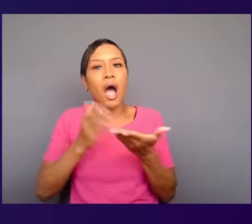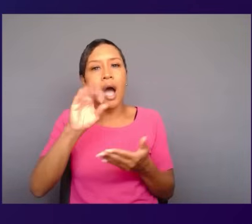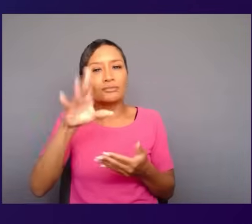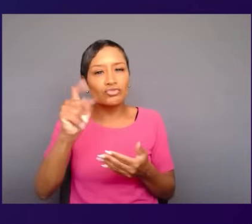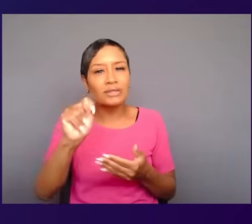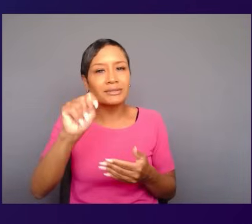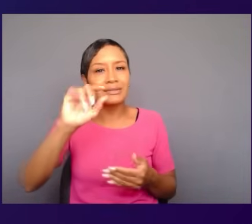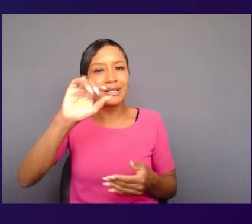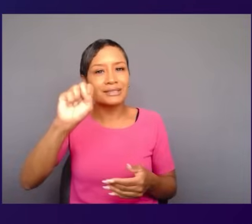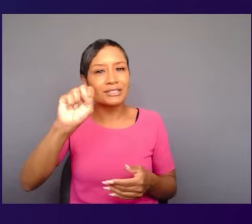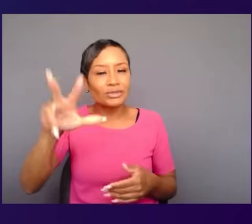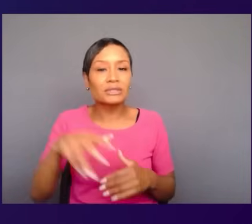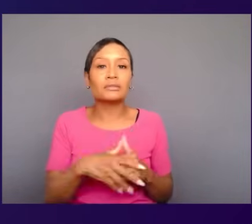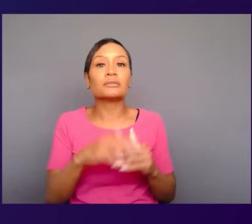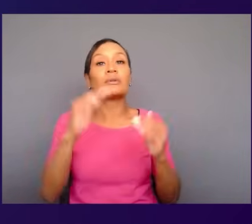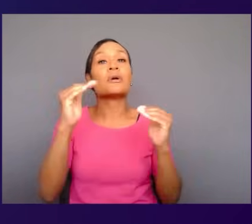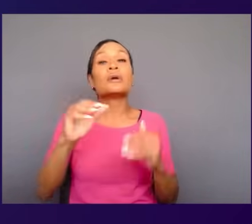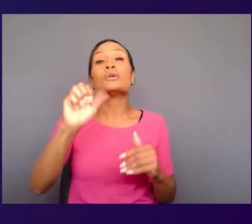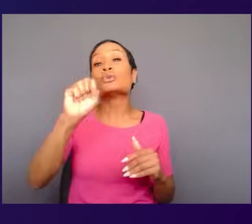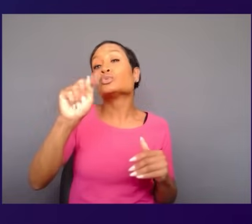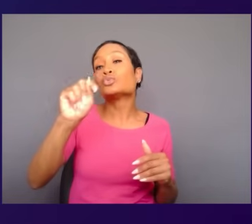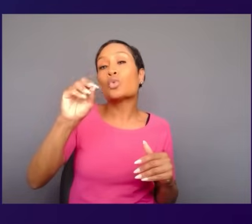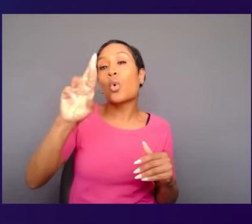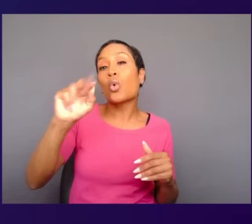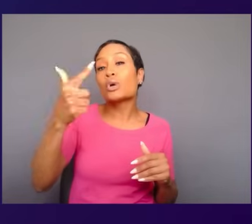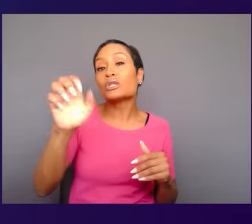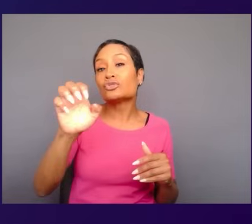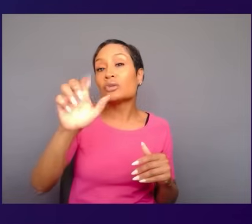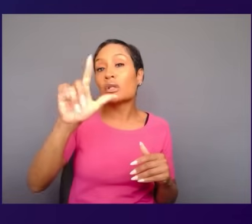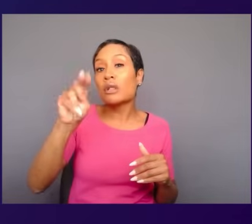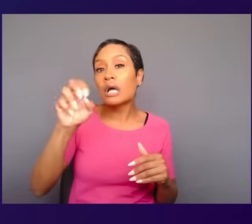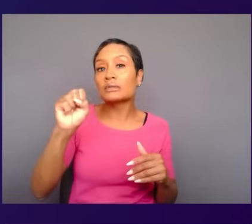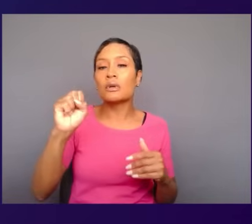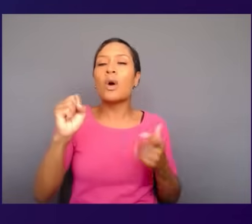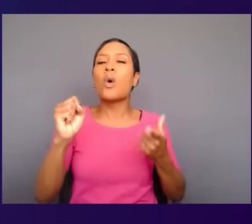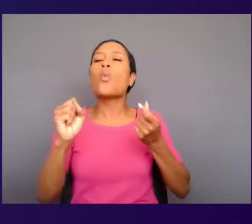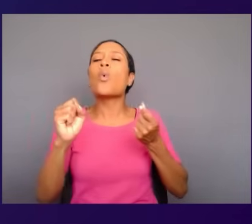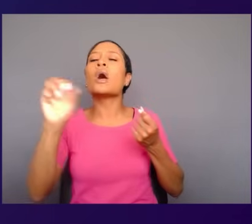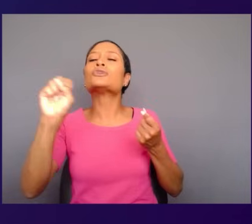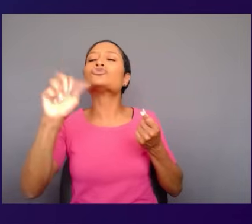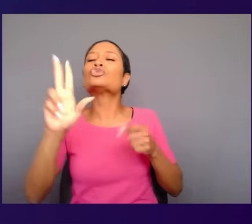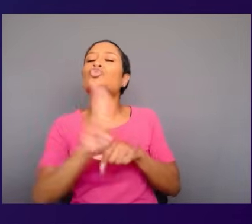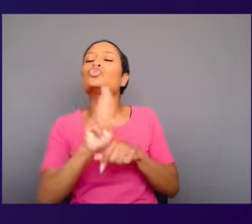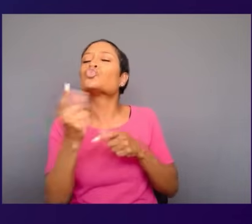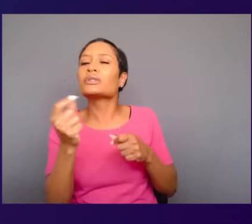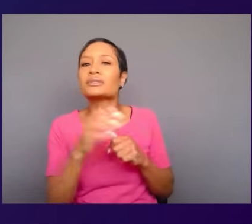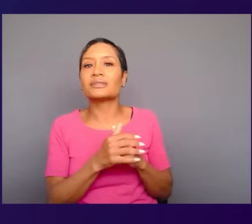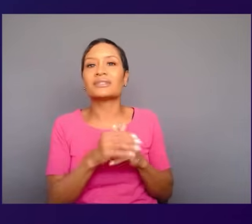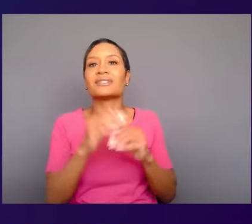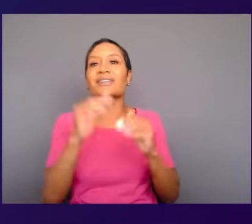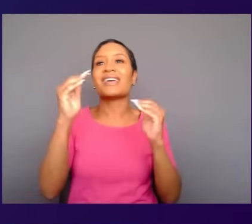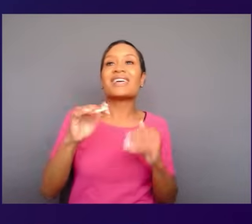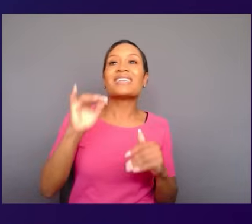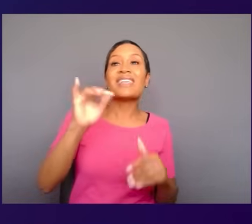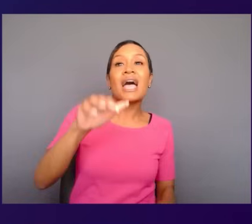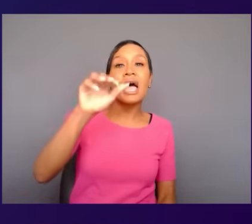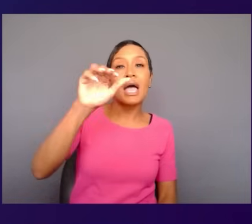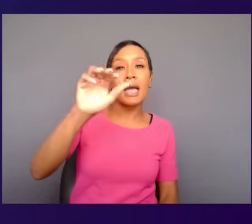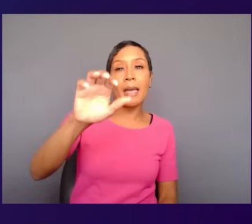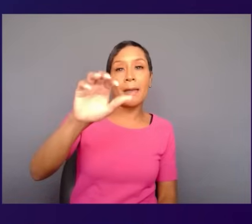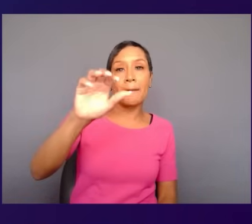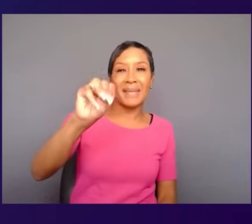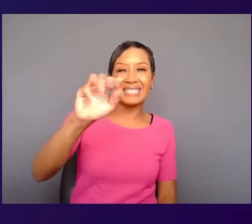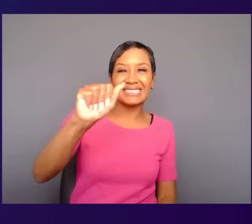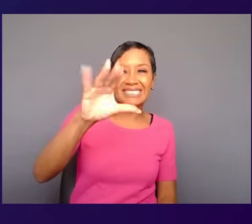Lens also tells you, you know, about your S3 usage in aggregate. Amazon Macie helps you find sensitive data that's stored in